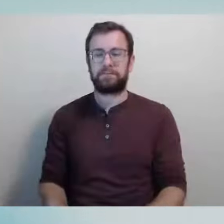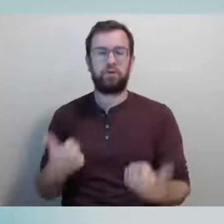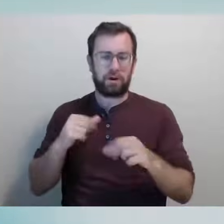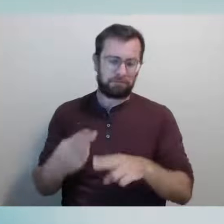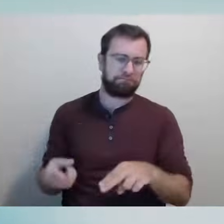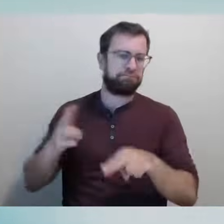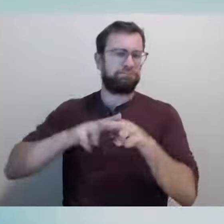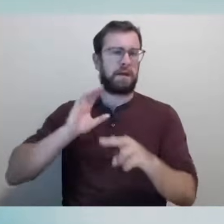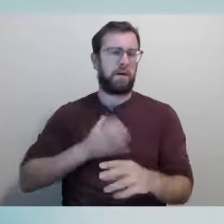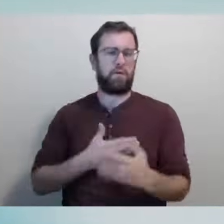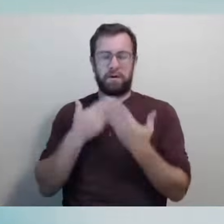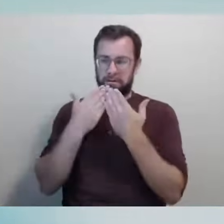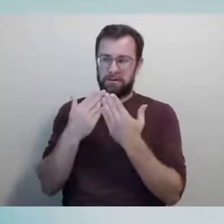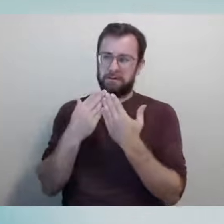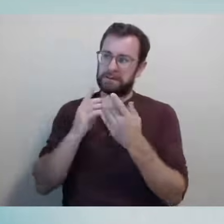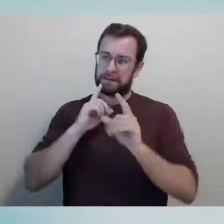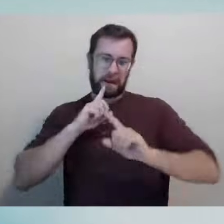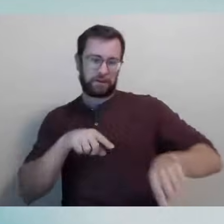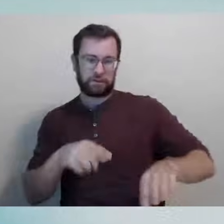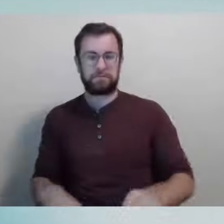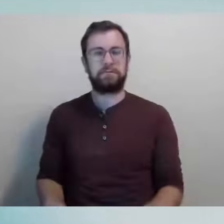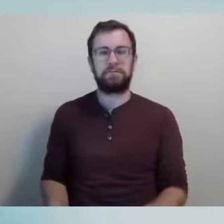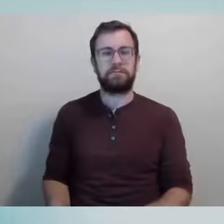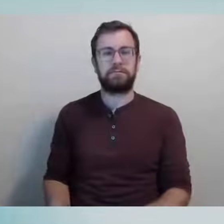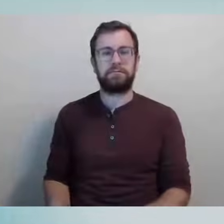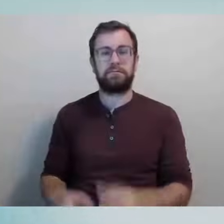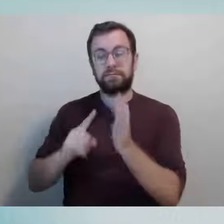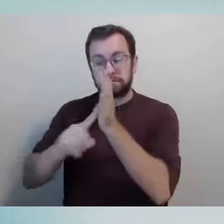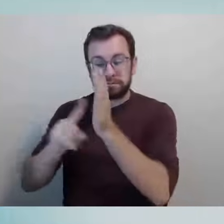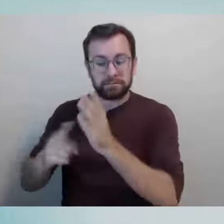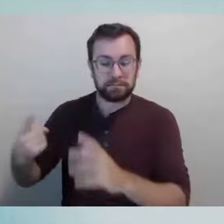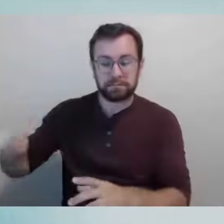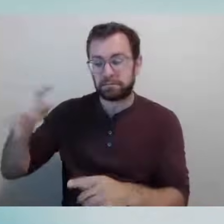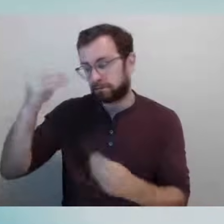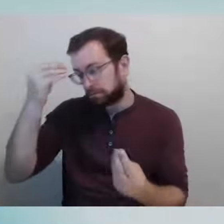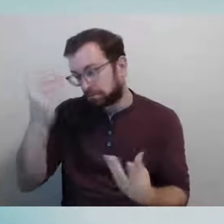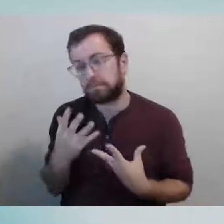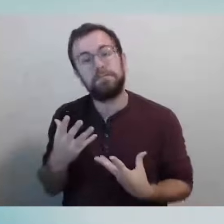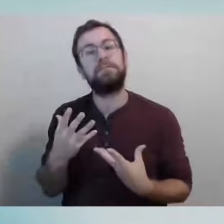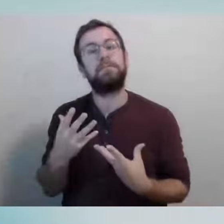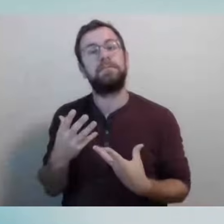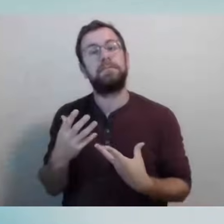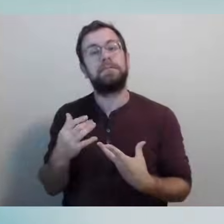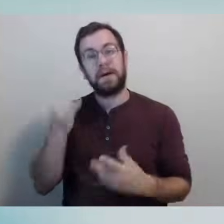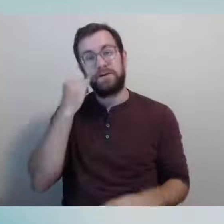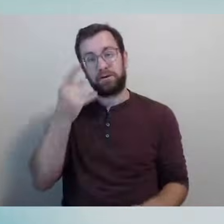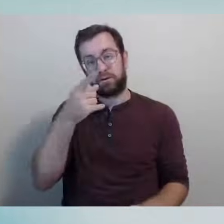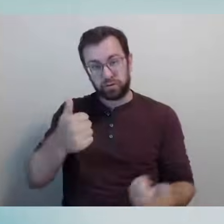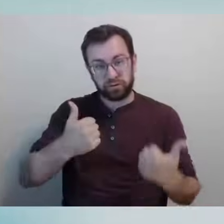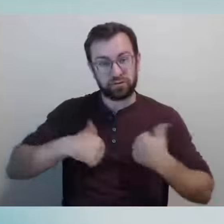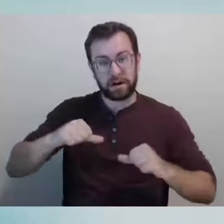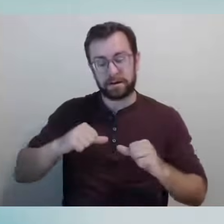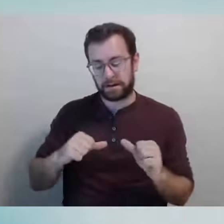answered. The scholars then tell us that try to attach